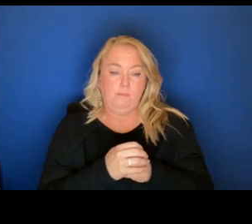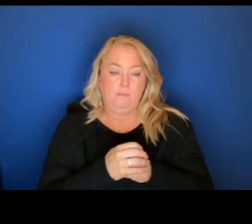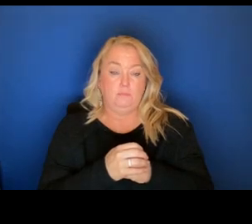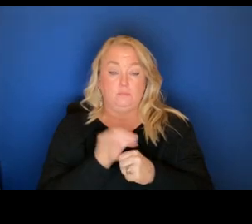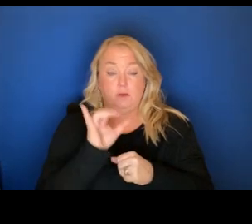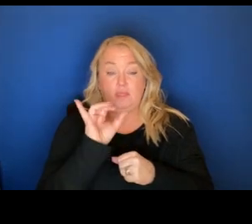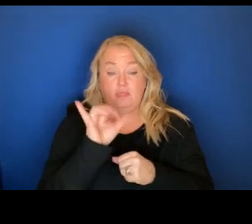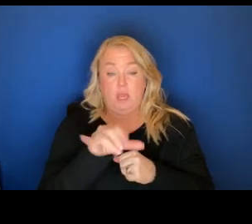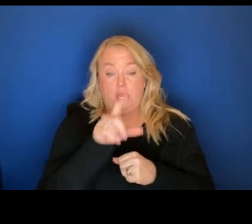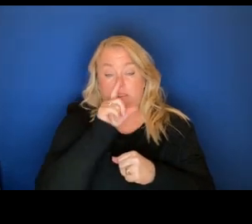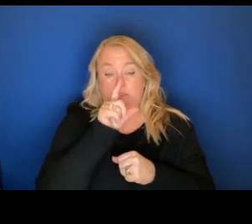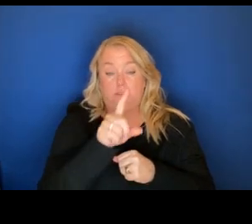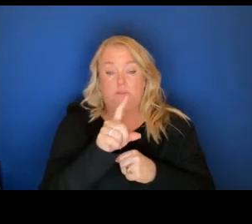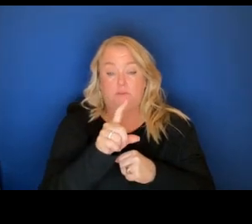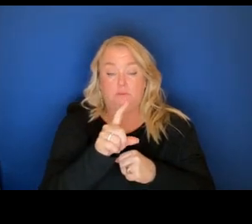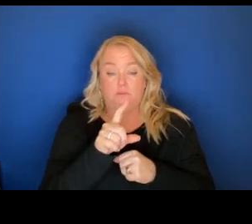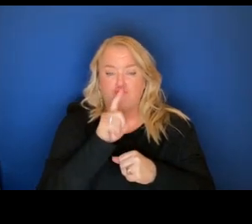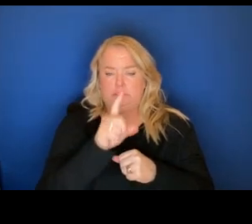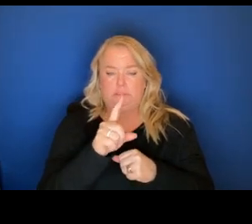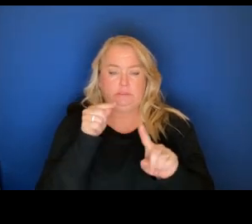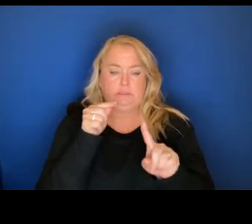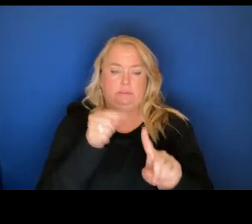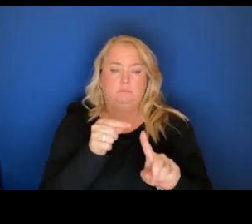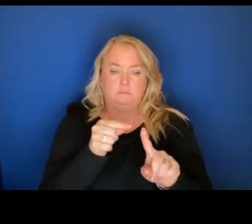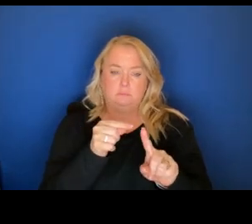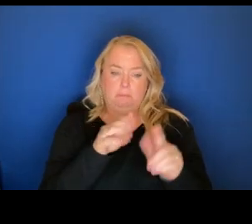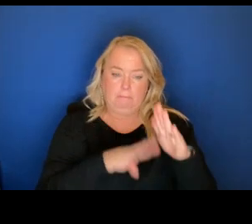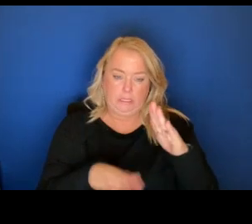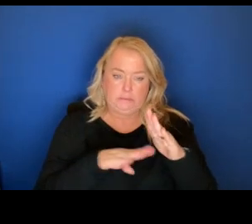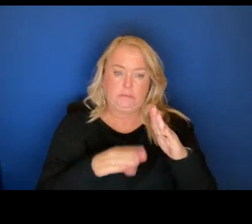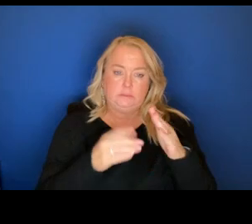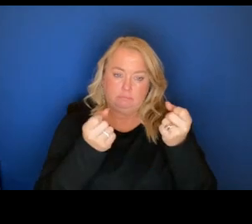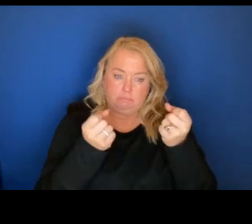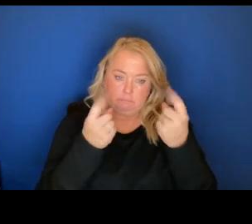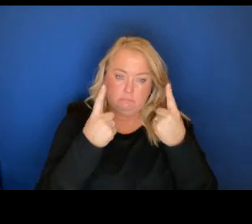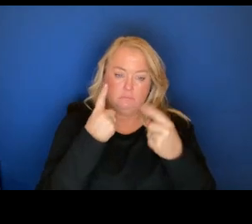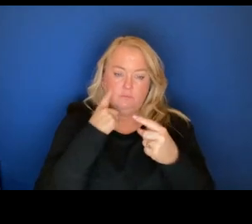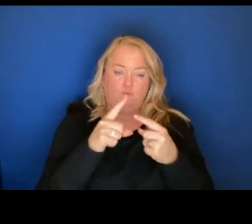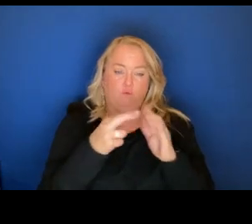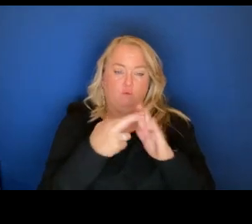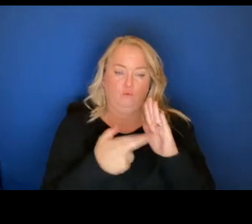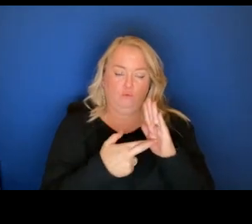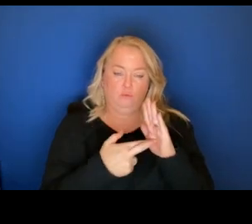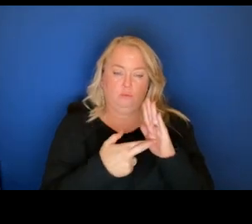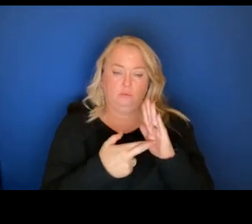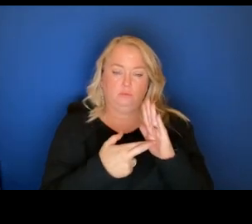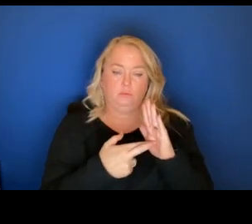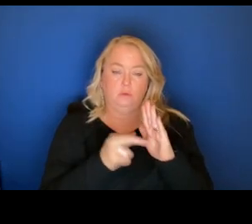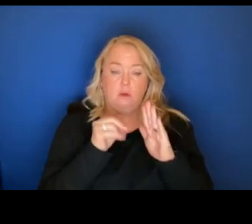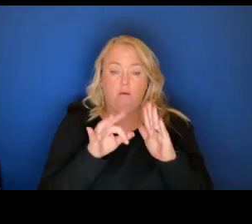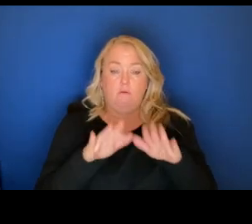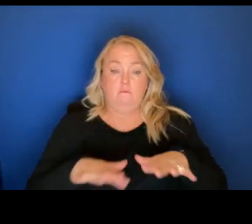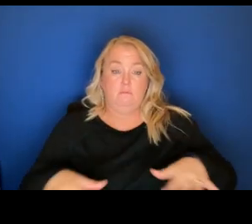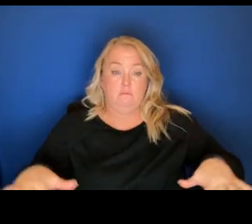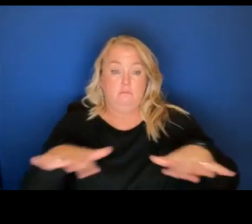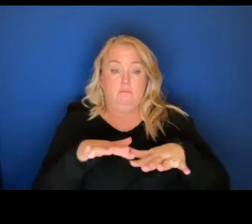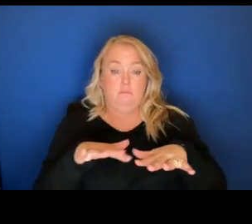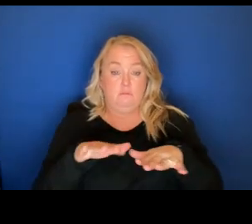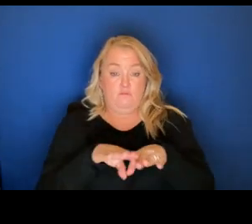Clear floor space is a basic building block in the guidelines. Clear floor space